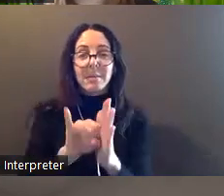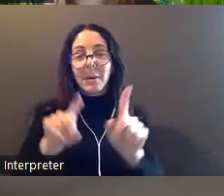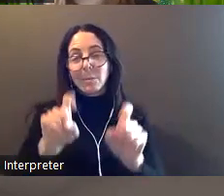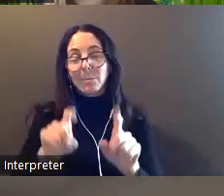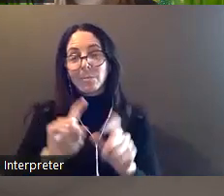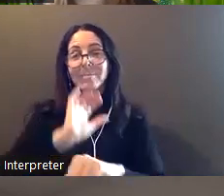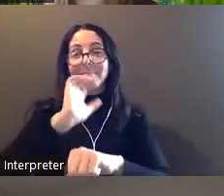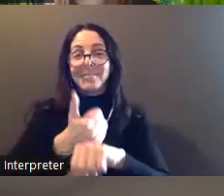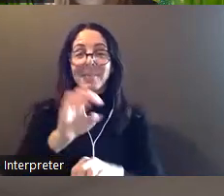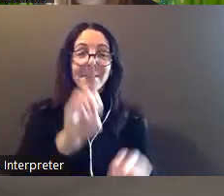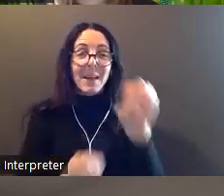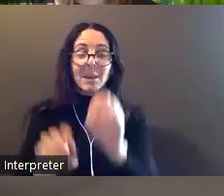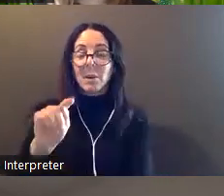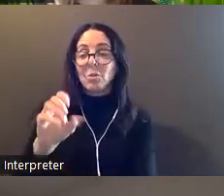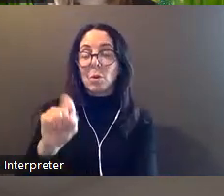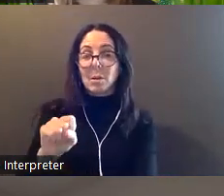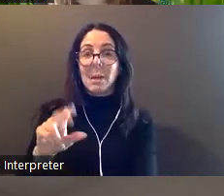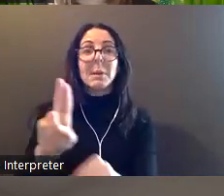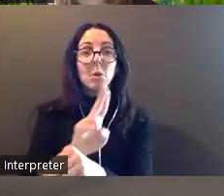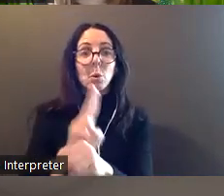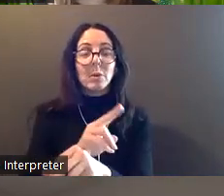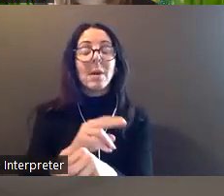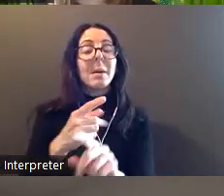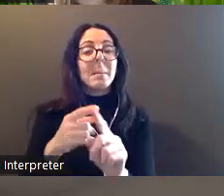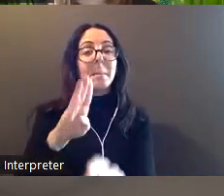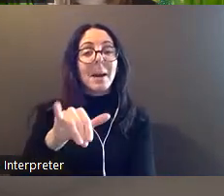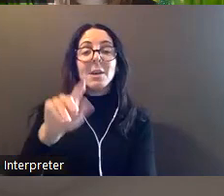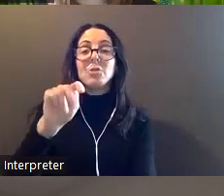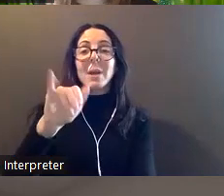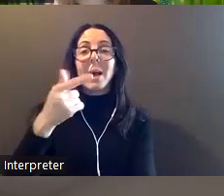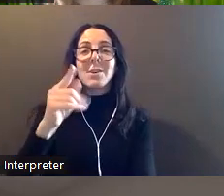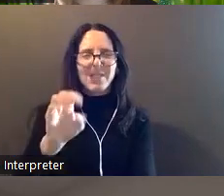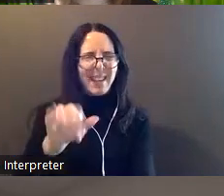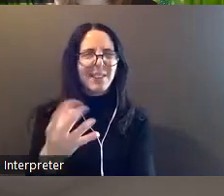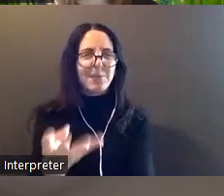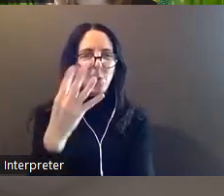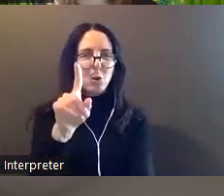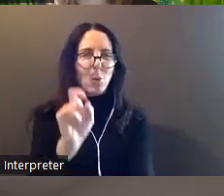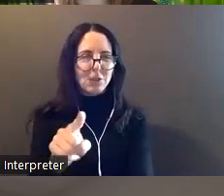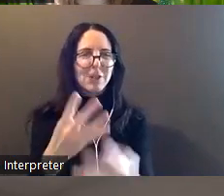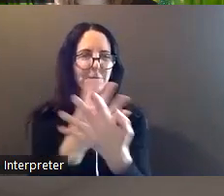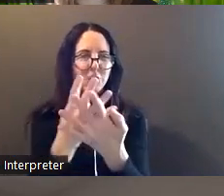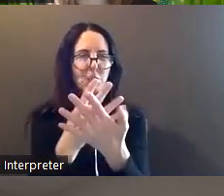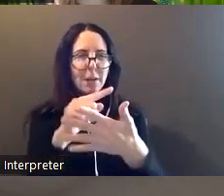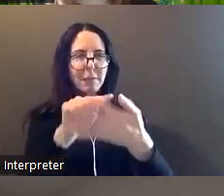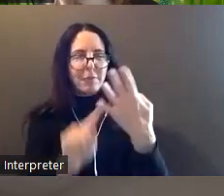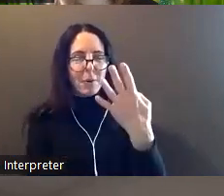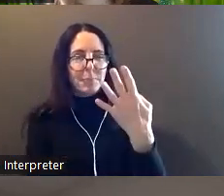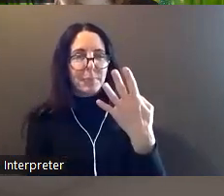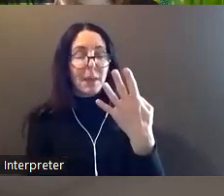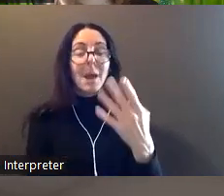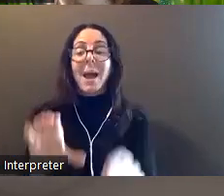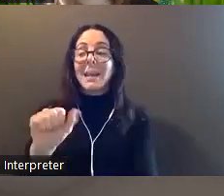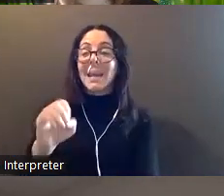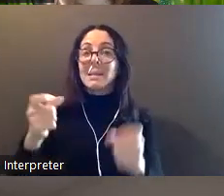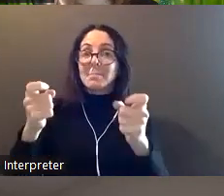and evaluated tools to be used by Triage, which is the 4-question Zaret screener. And our case